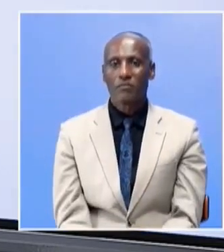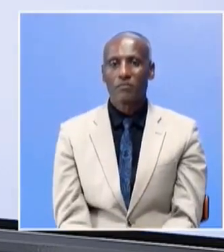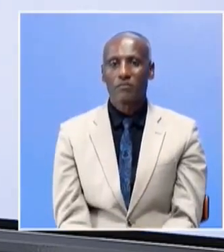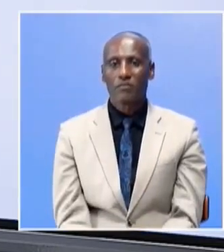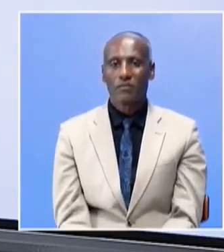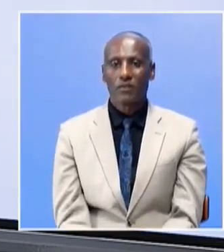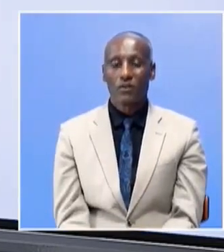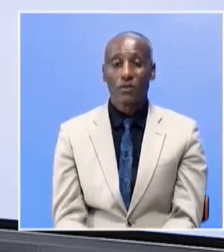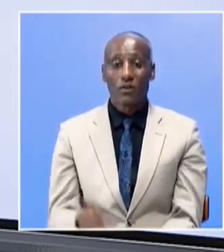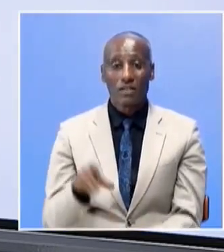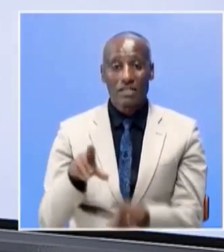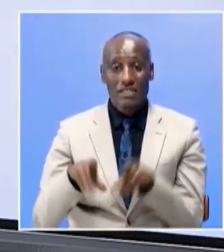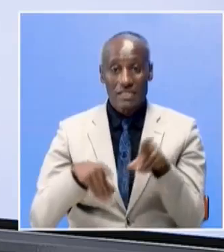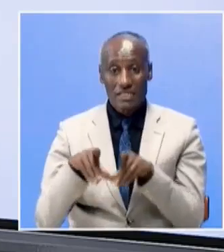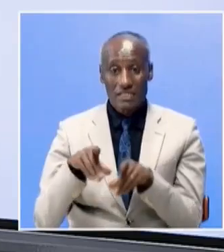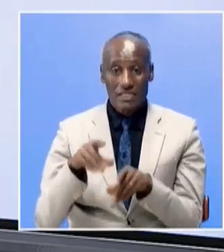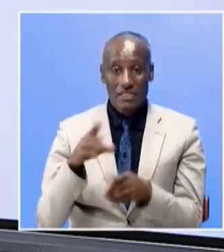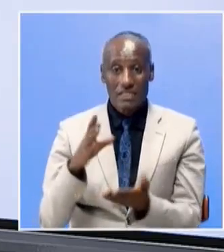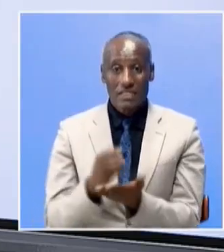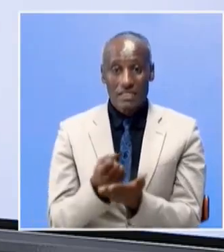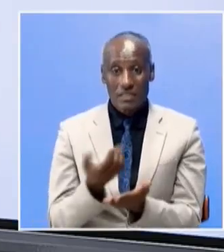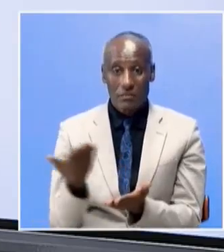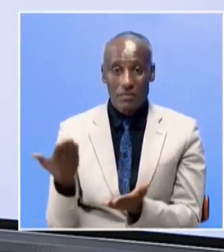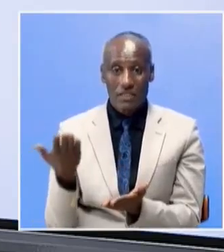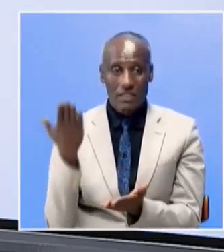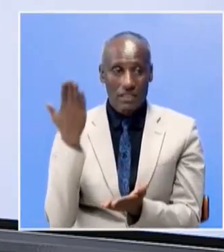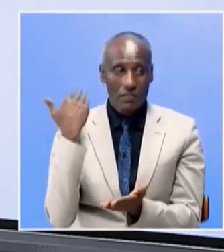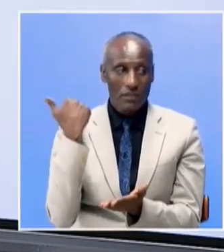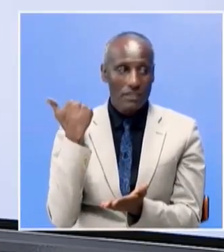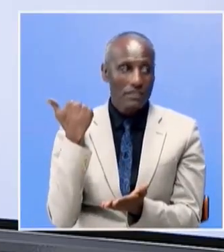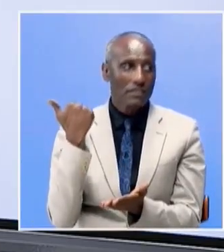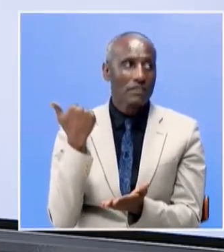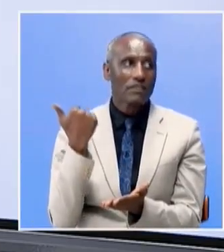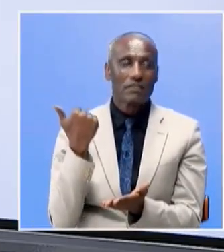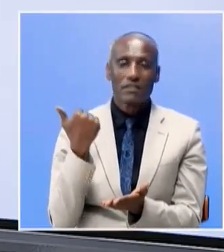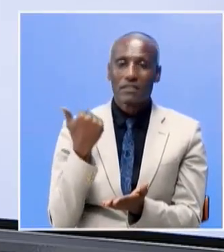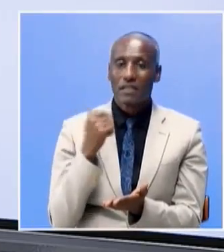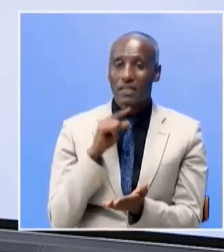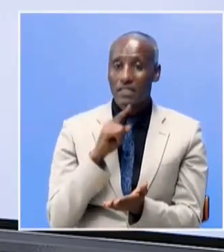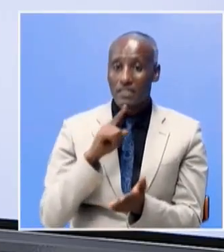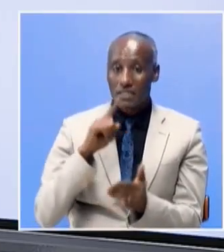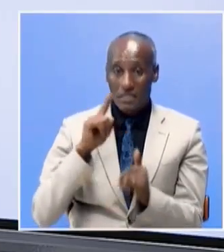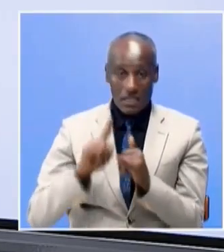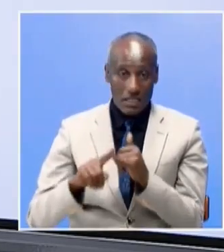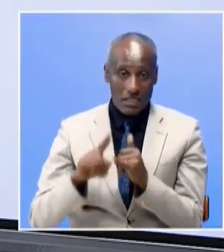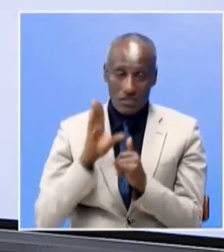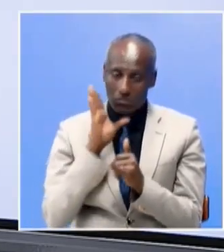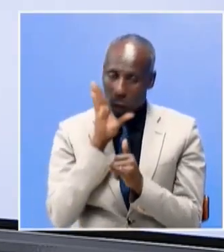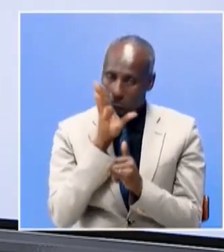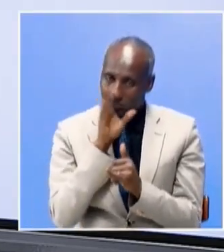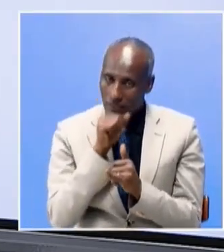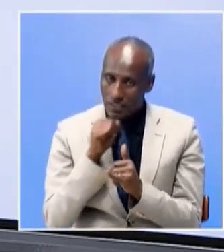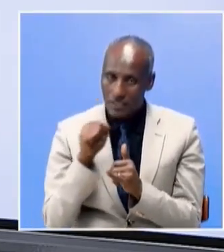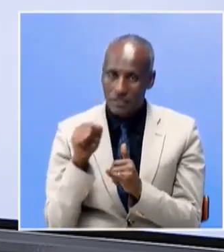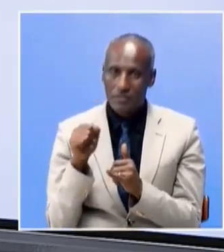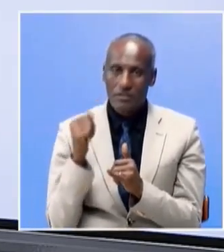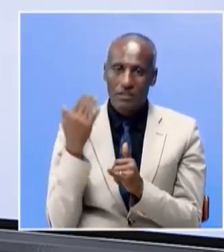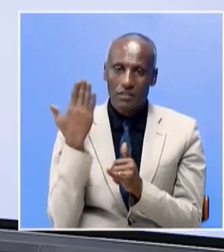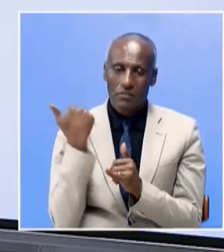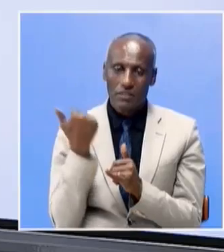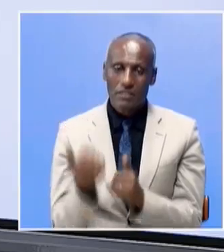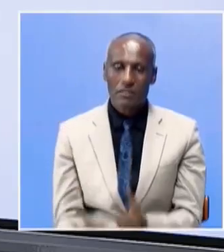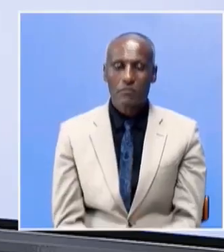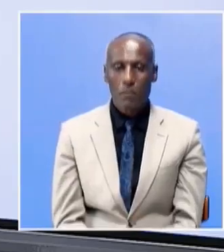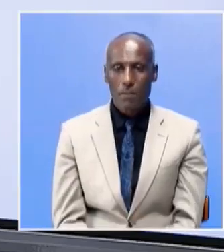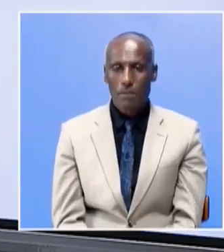Did something in the past, but that is in doubt. If you are, or maybe